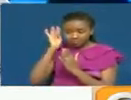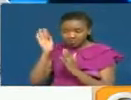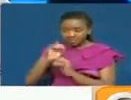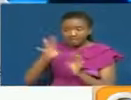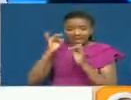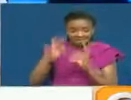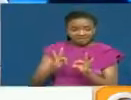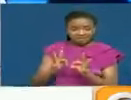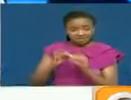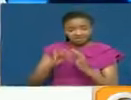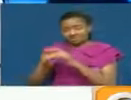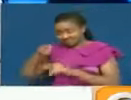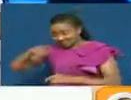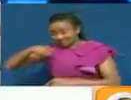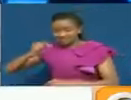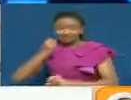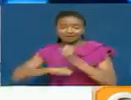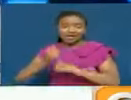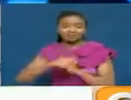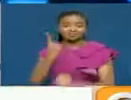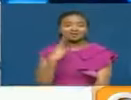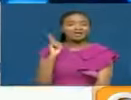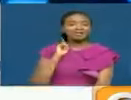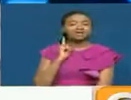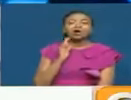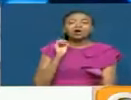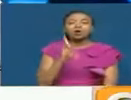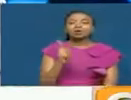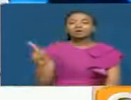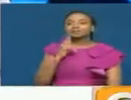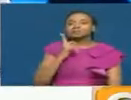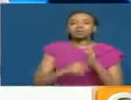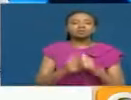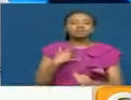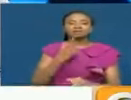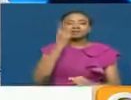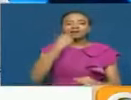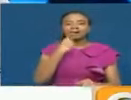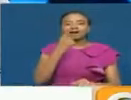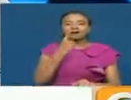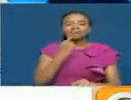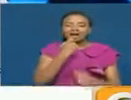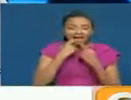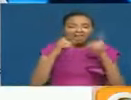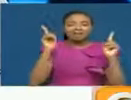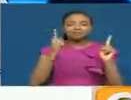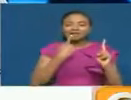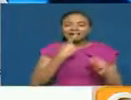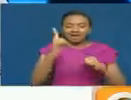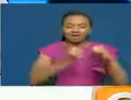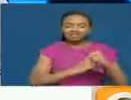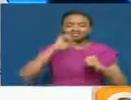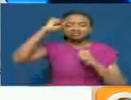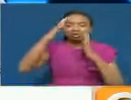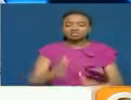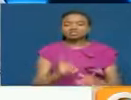their mandate? Fine, the EACC says they flagged 106 politicians in 2017, and we still elected